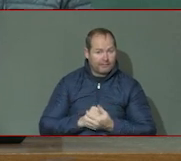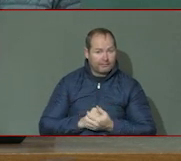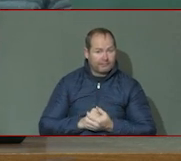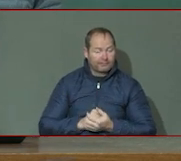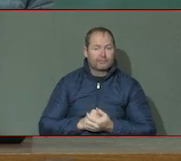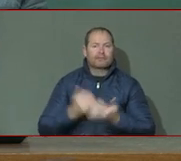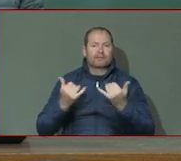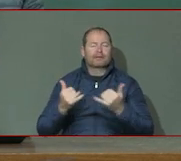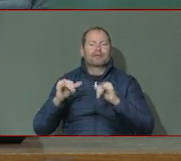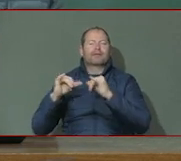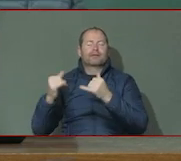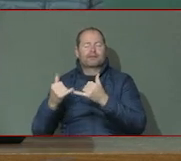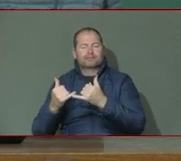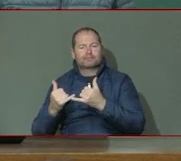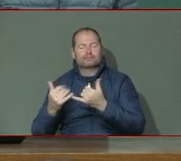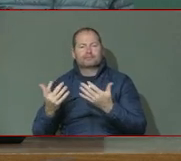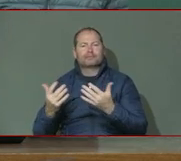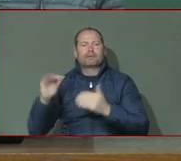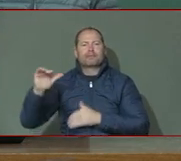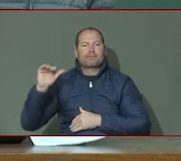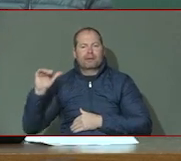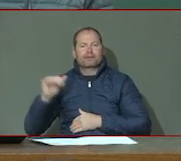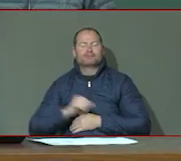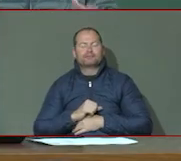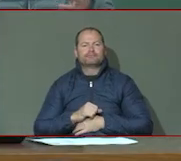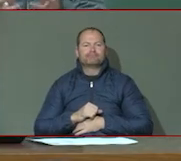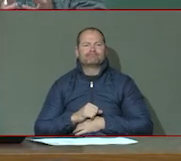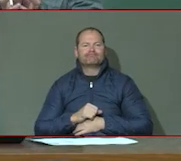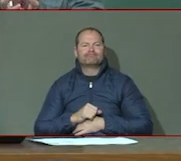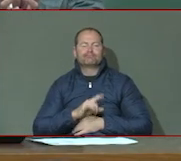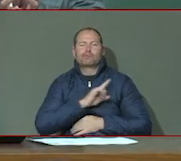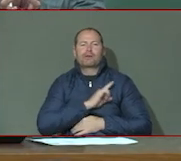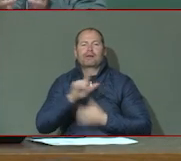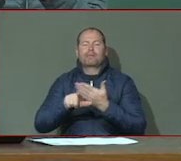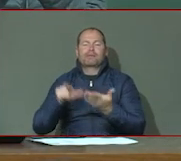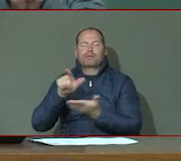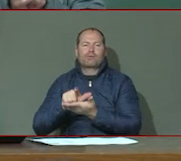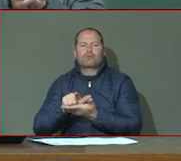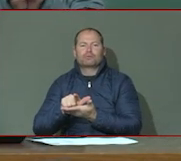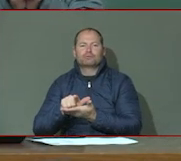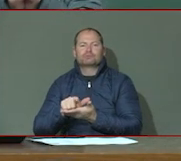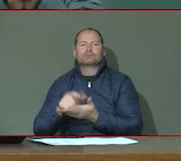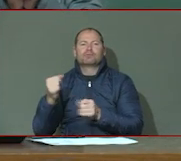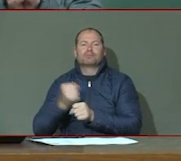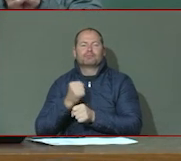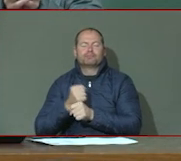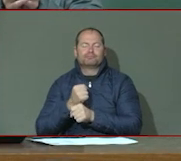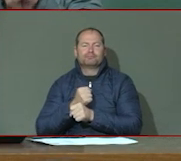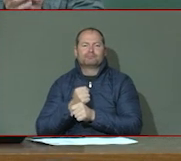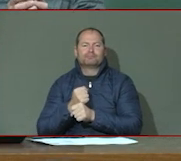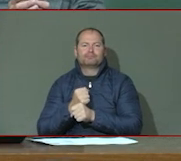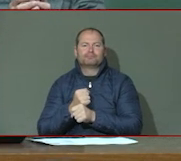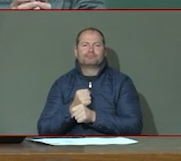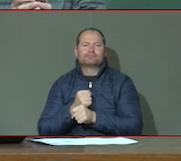be the company and the banks, because they borrow money and they make money with that money that